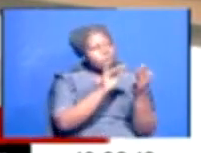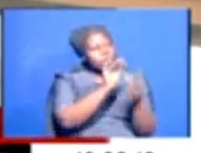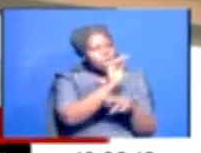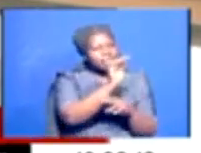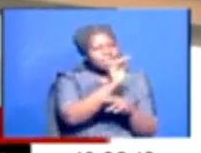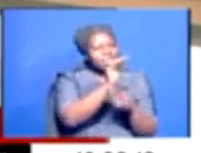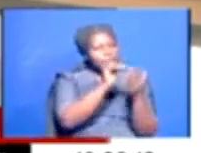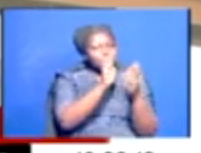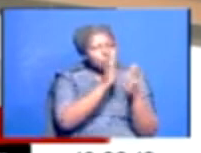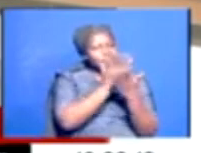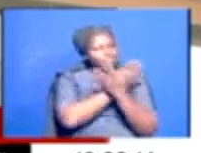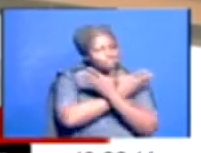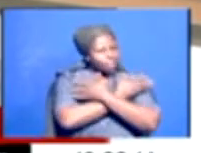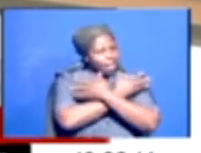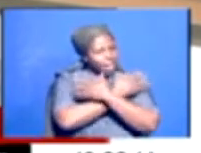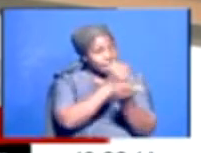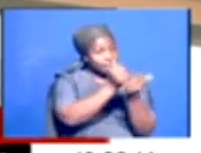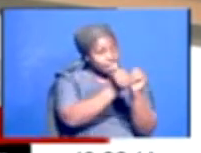out in the North Rift,